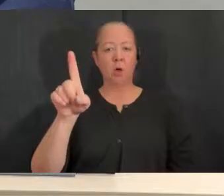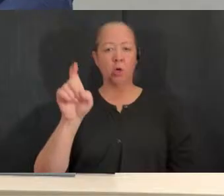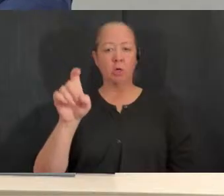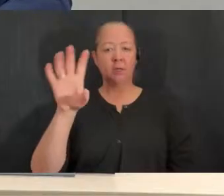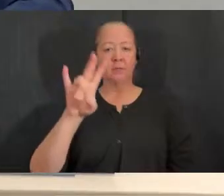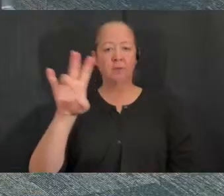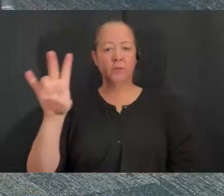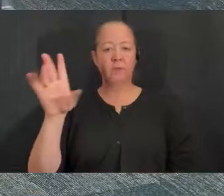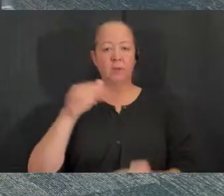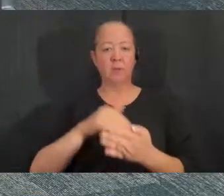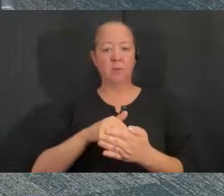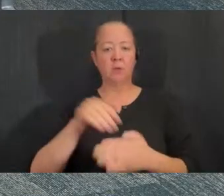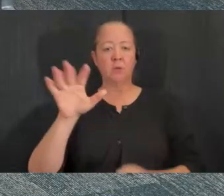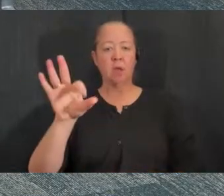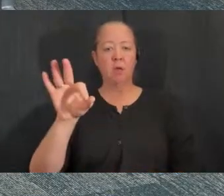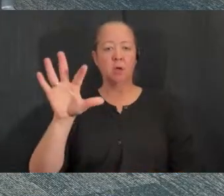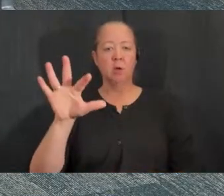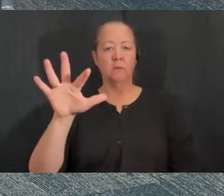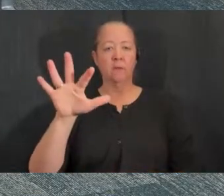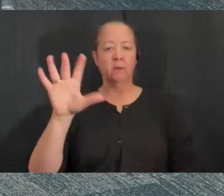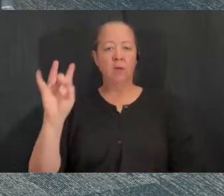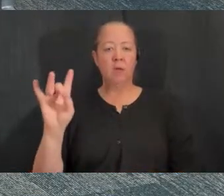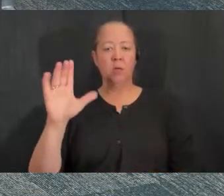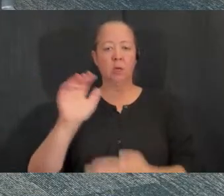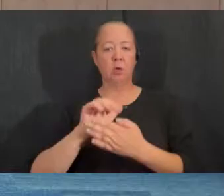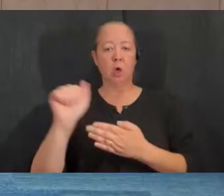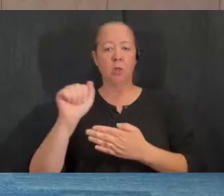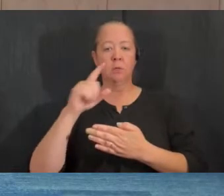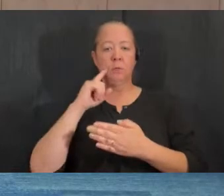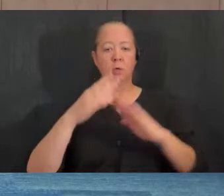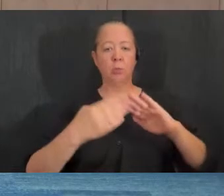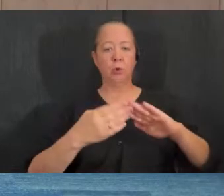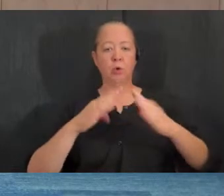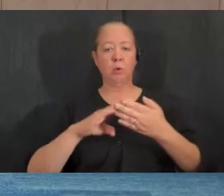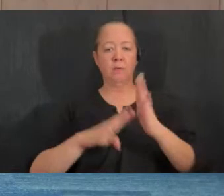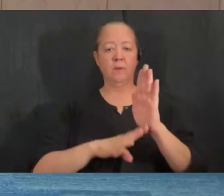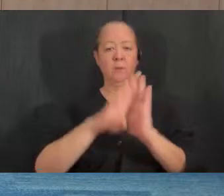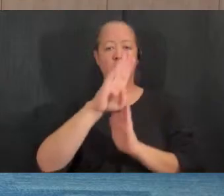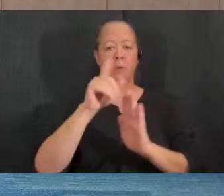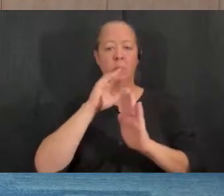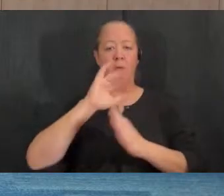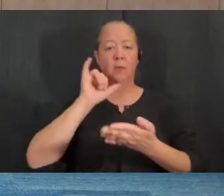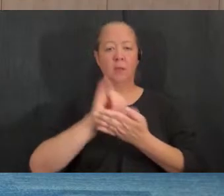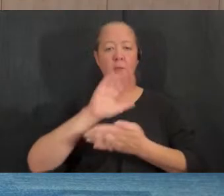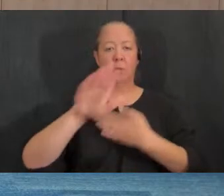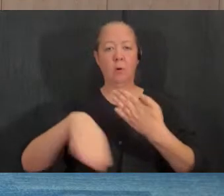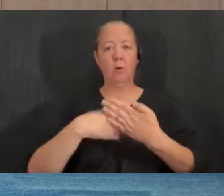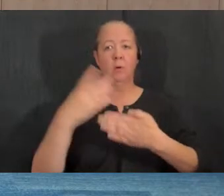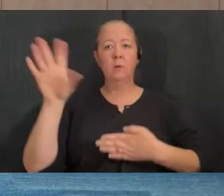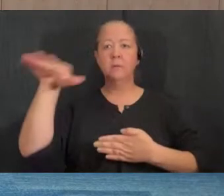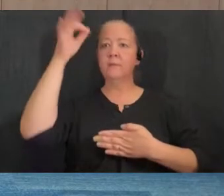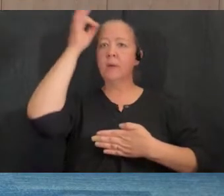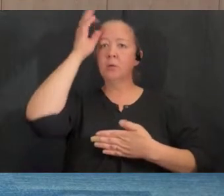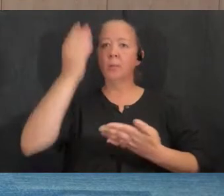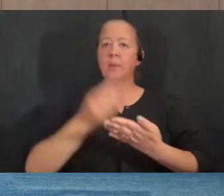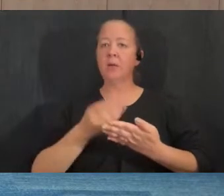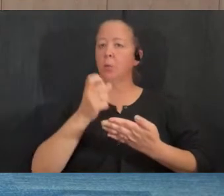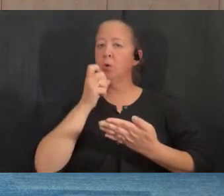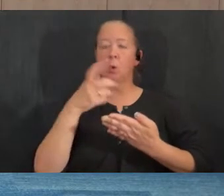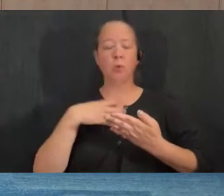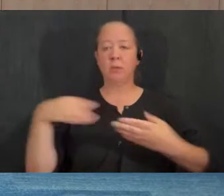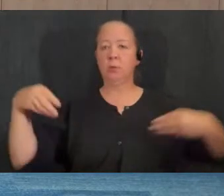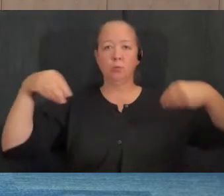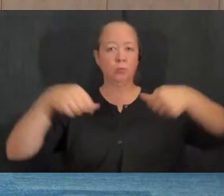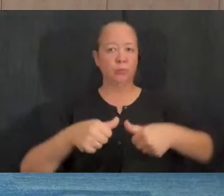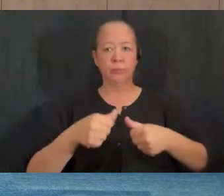$177,958 in community development block grant money. That is all federal money. We do not need to match this money. And